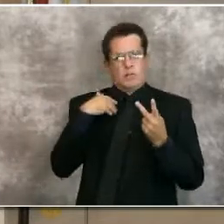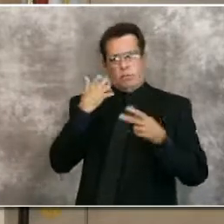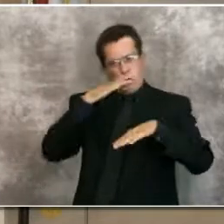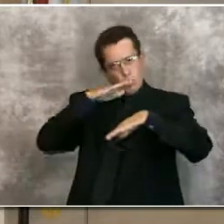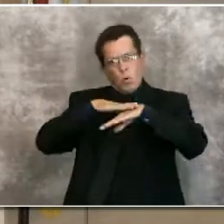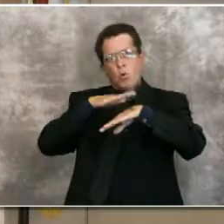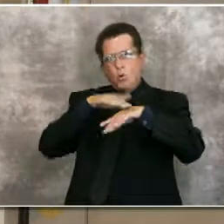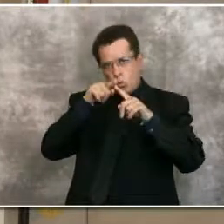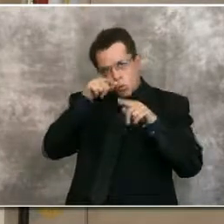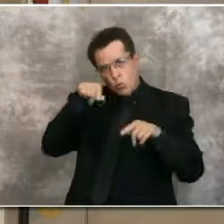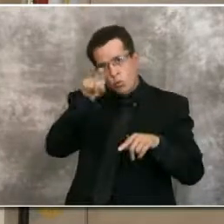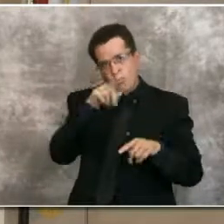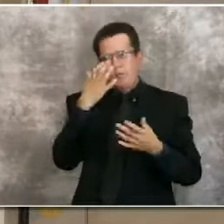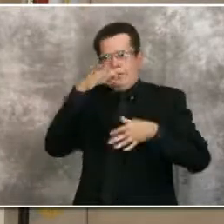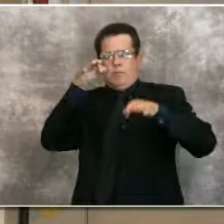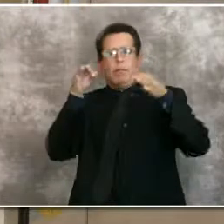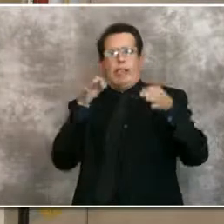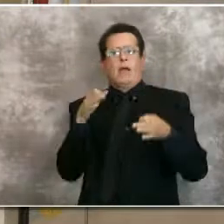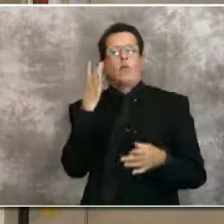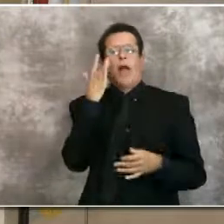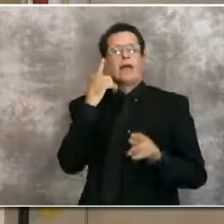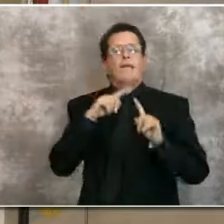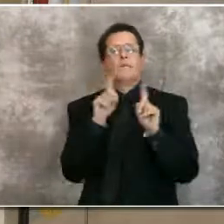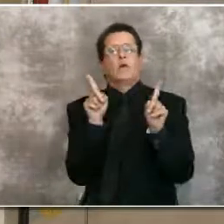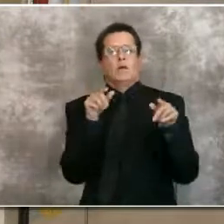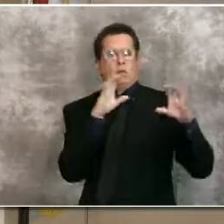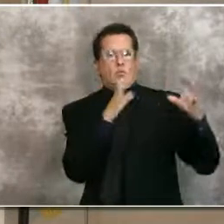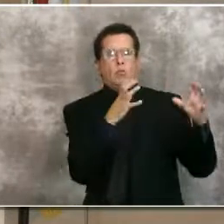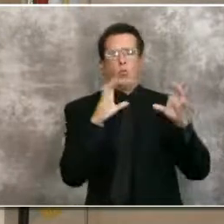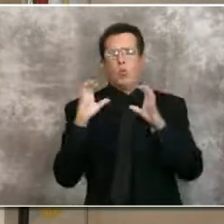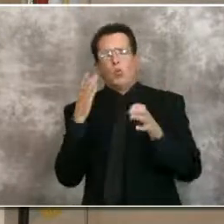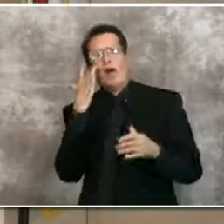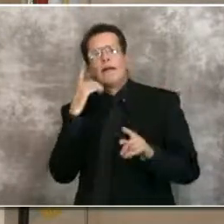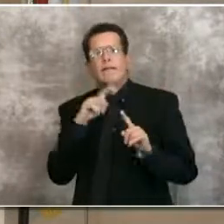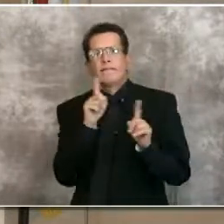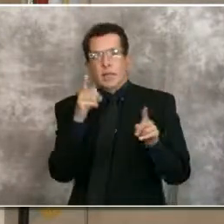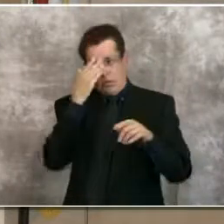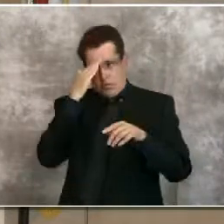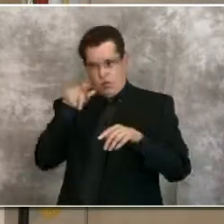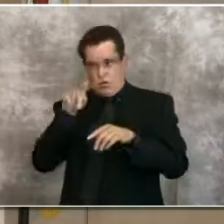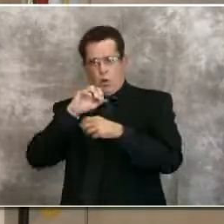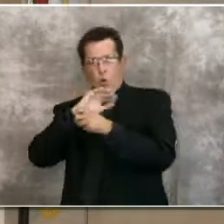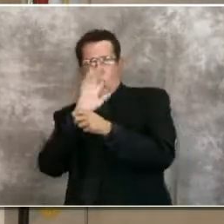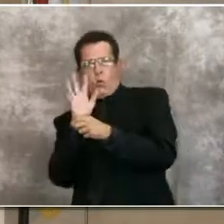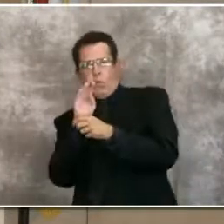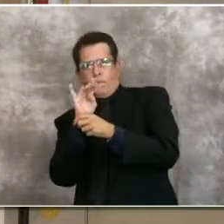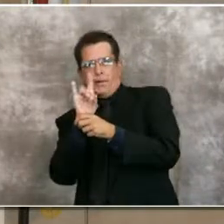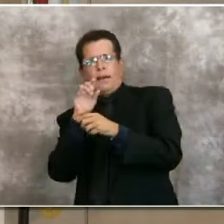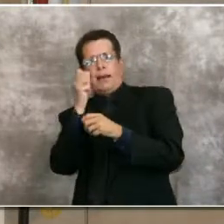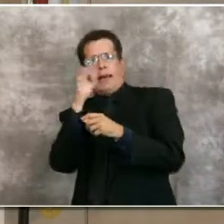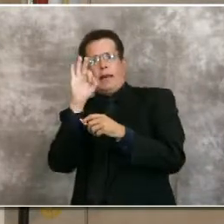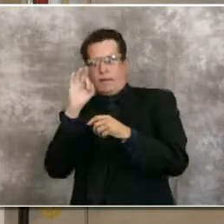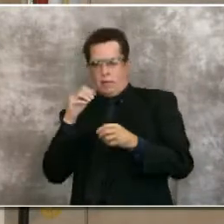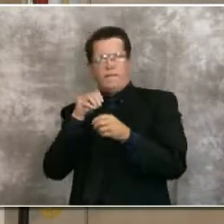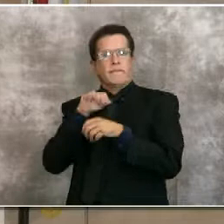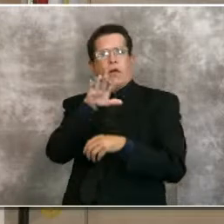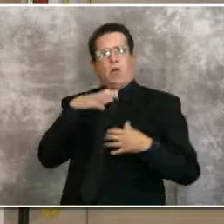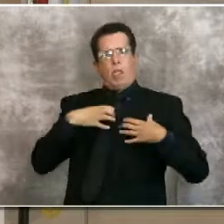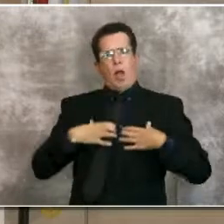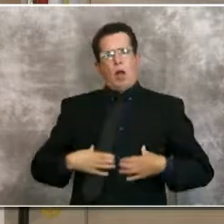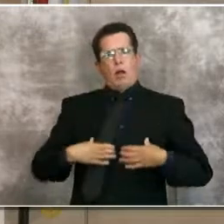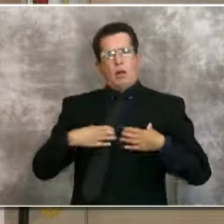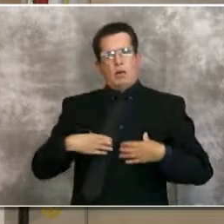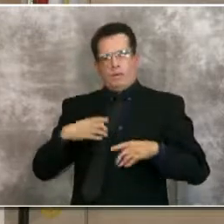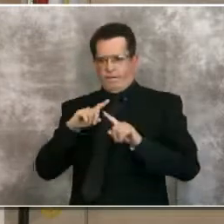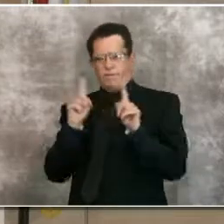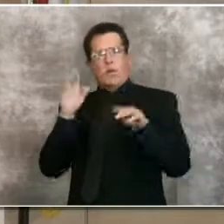public to hear how these things are different. And we know that COVID-19 affects the lungs differently than just